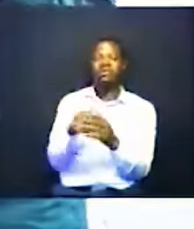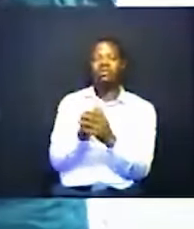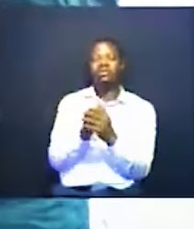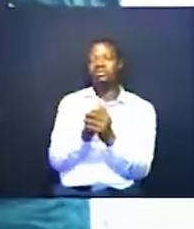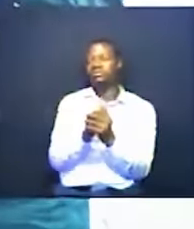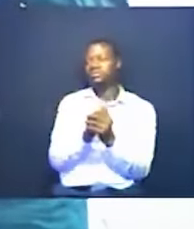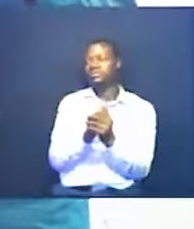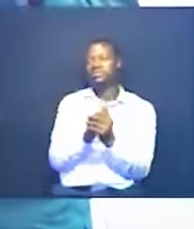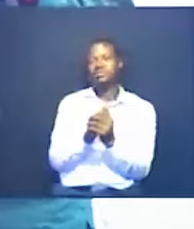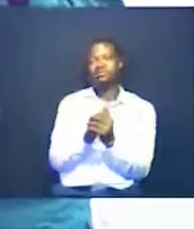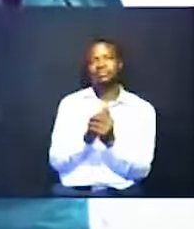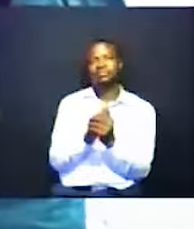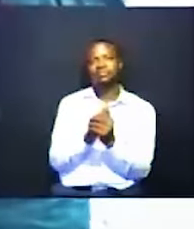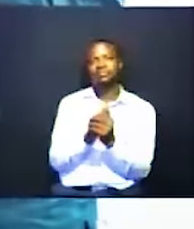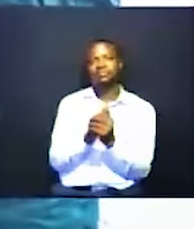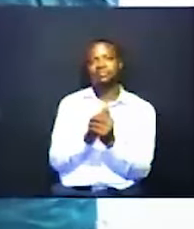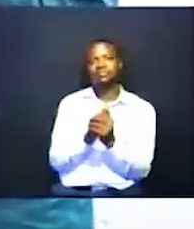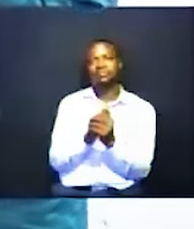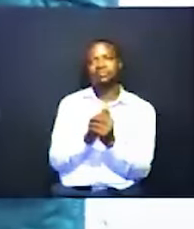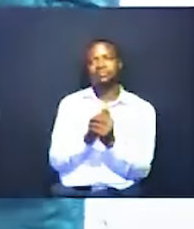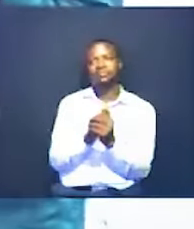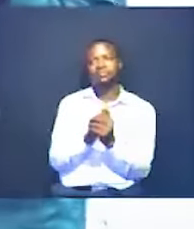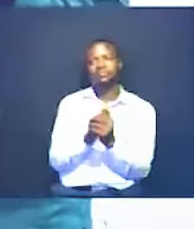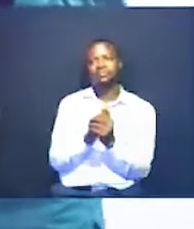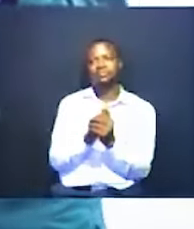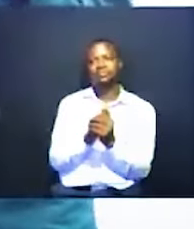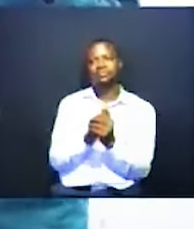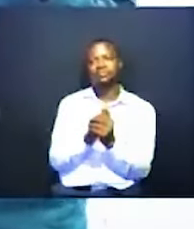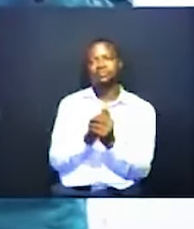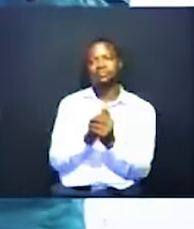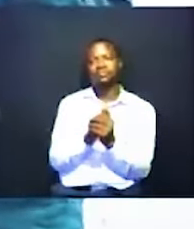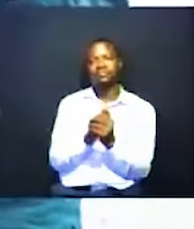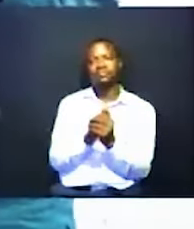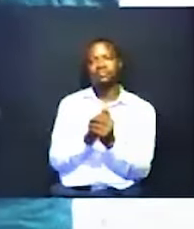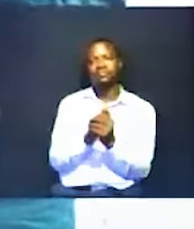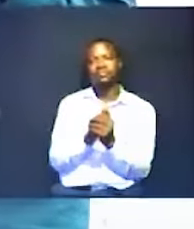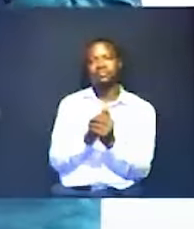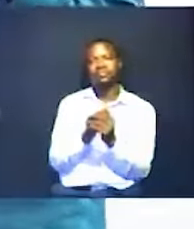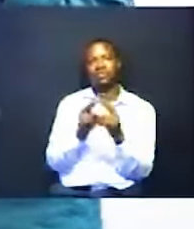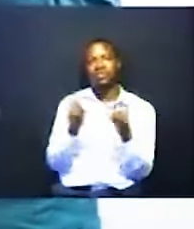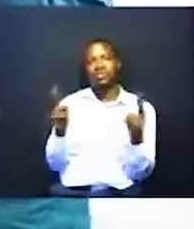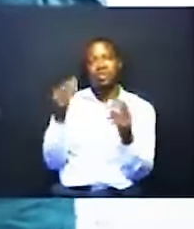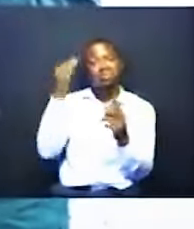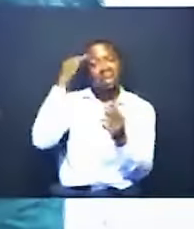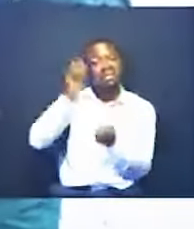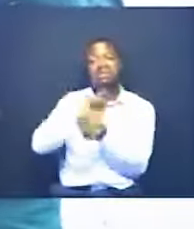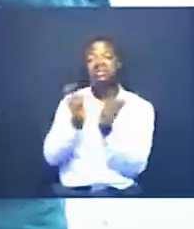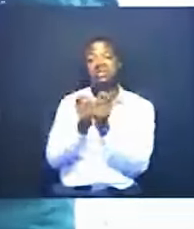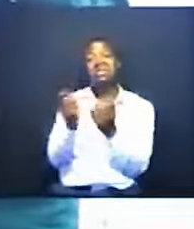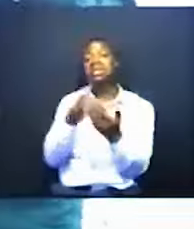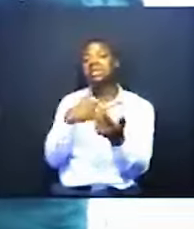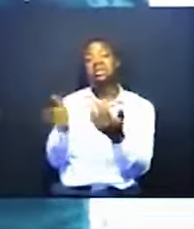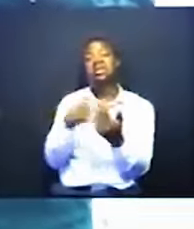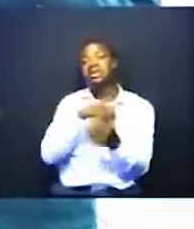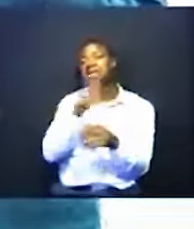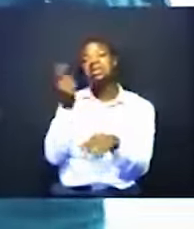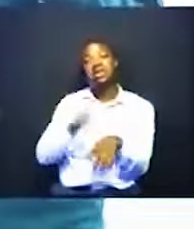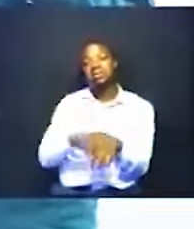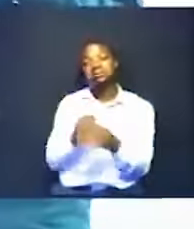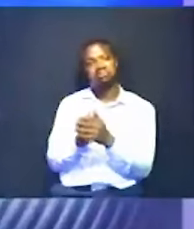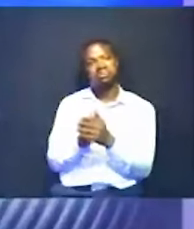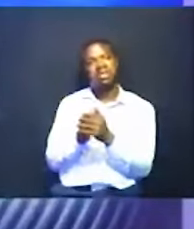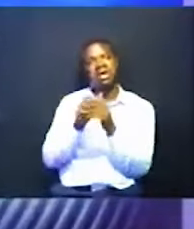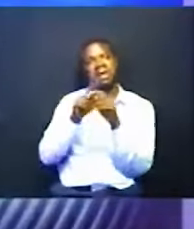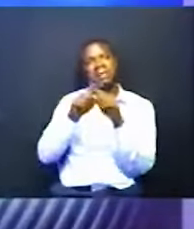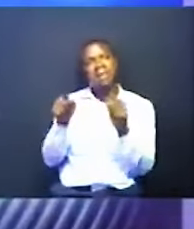no eye abraba eni nia eja no ehwehwe no enko. So we can change our mind. Enti ebetumi asesa yadwene die.